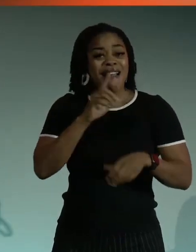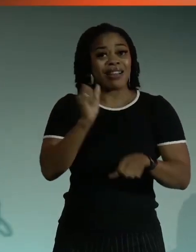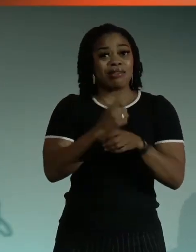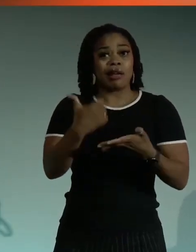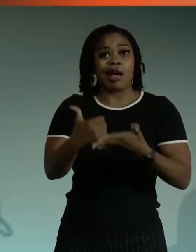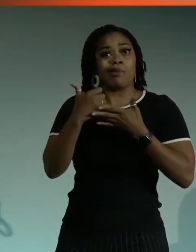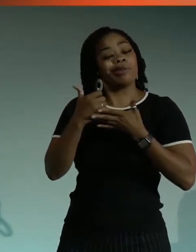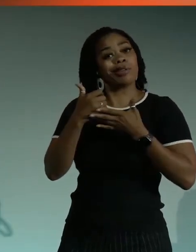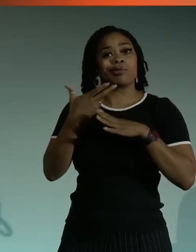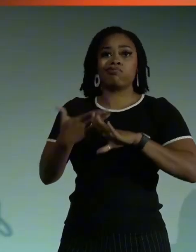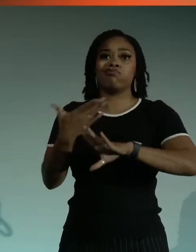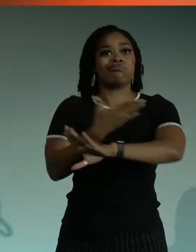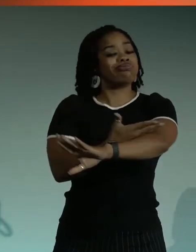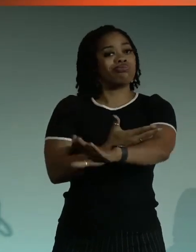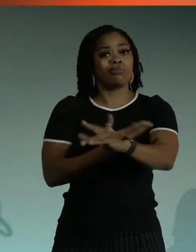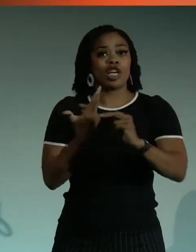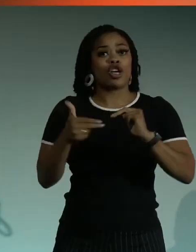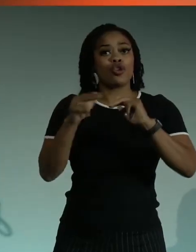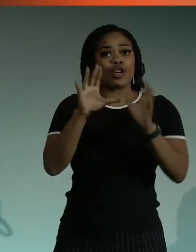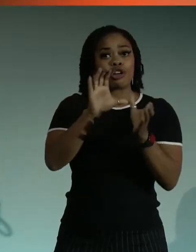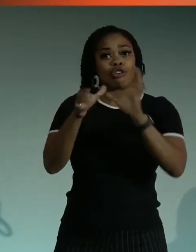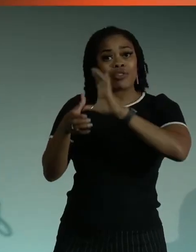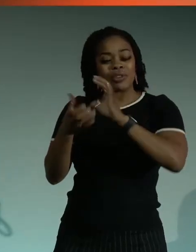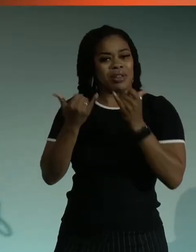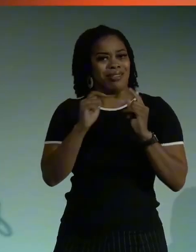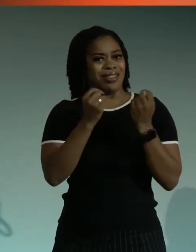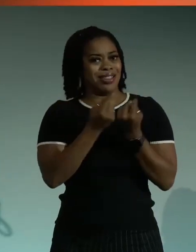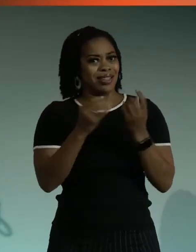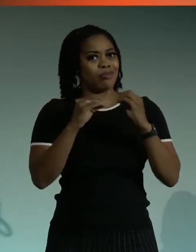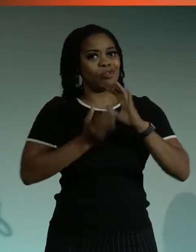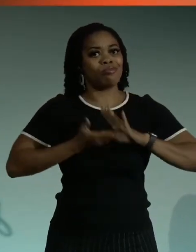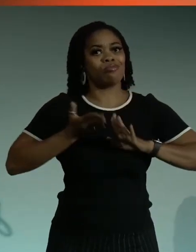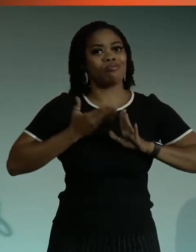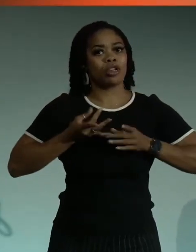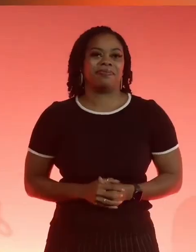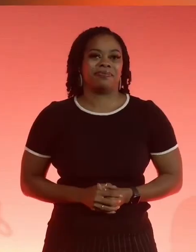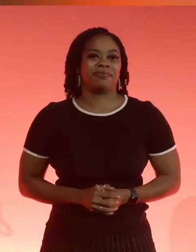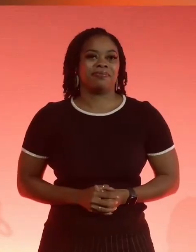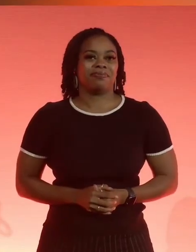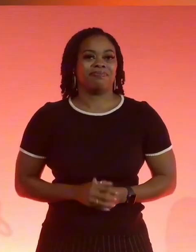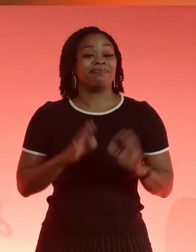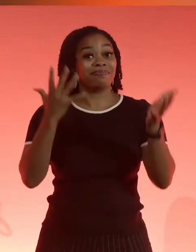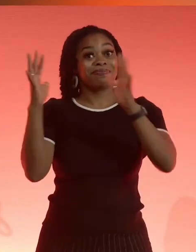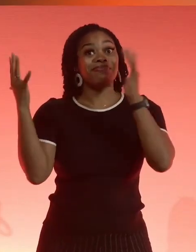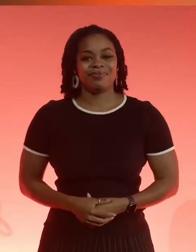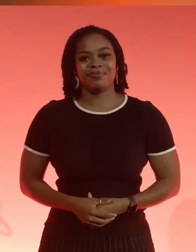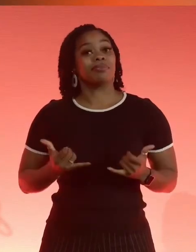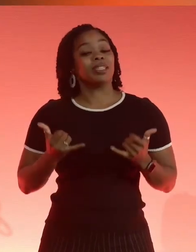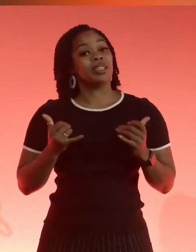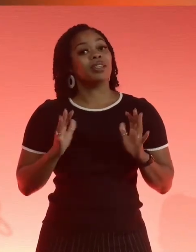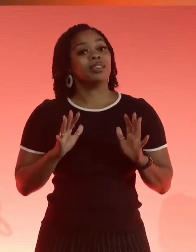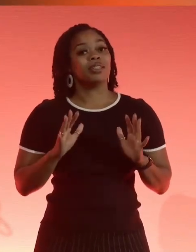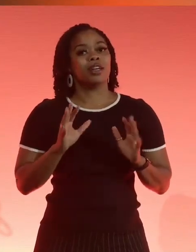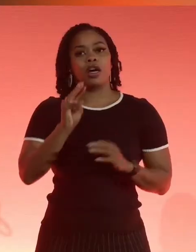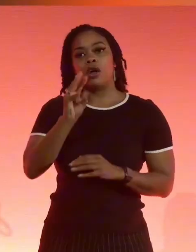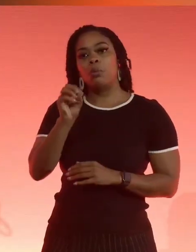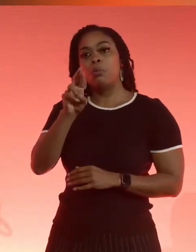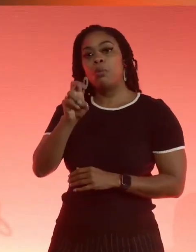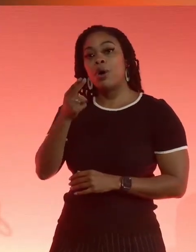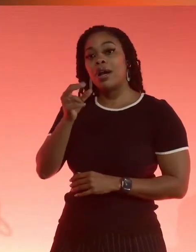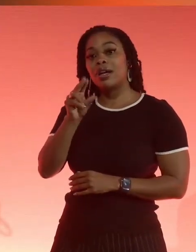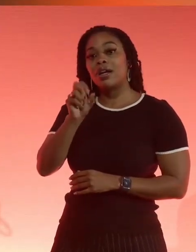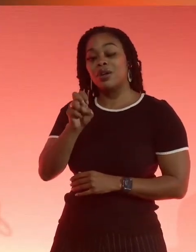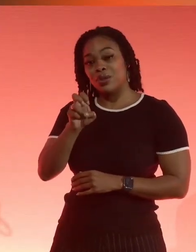and increase conversions. We're helping our team be more efficient and we're helping our audiences be happy. Yeah. Now, Morehouse College did